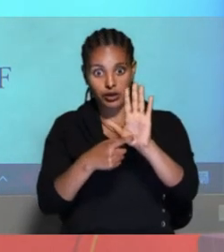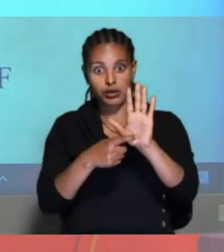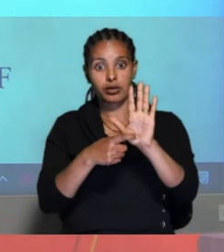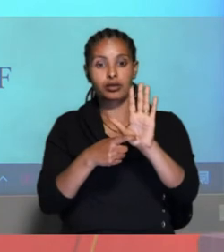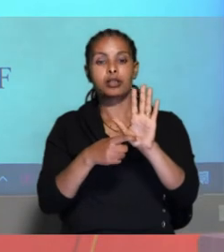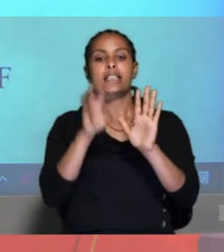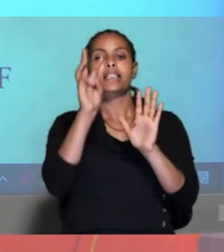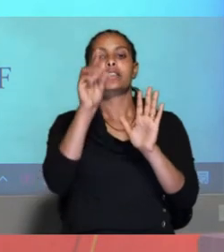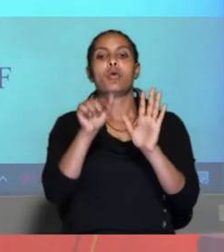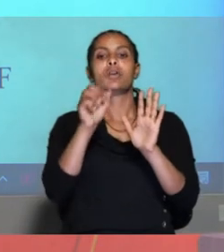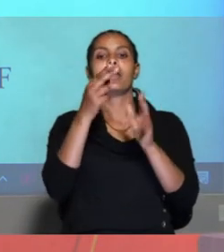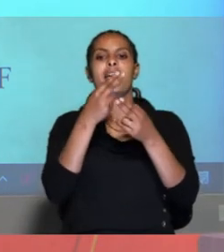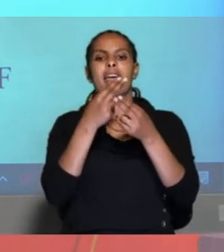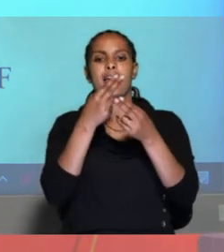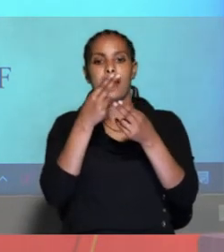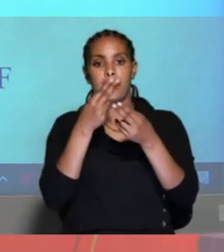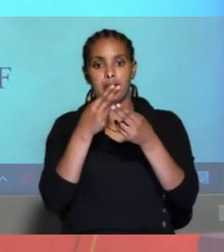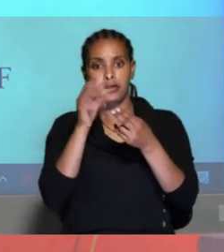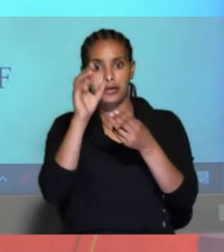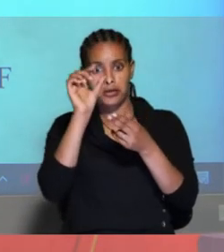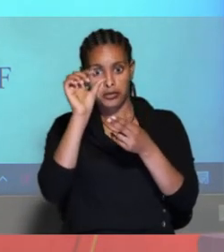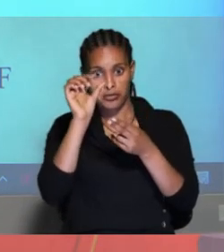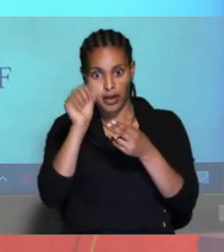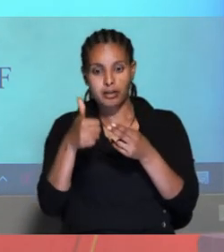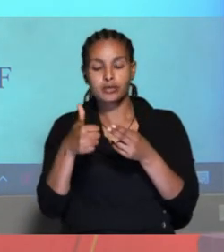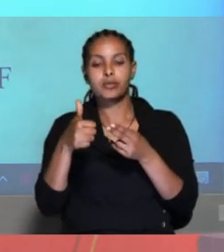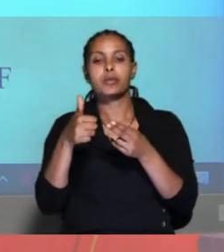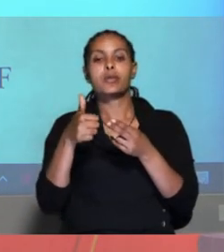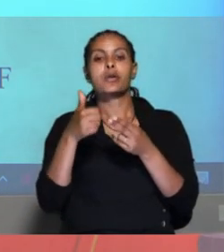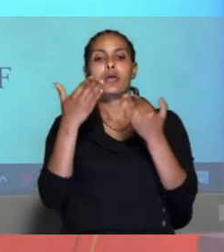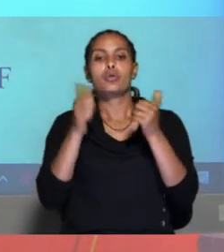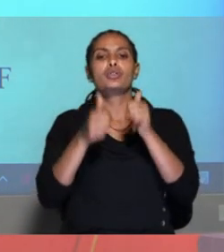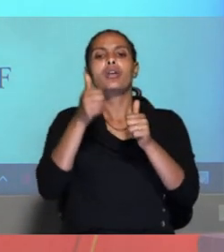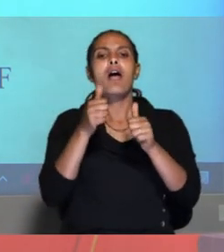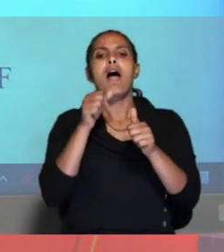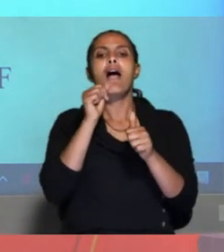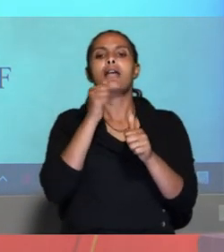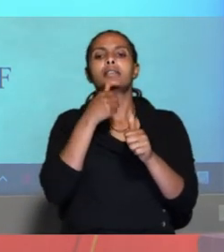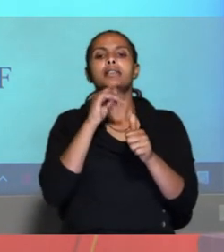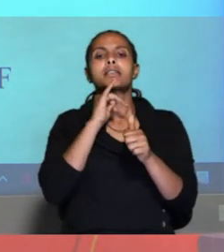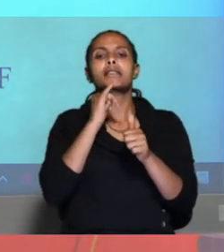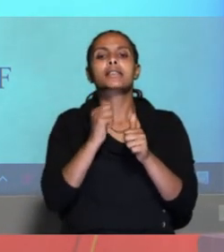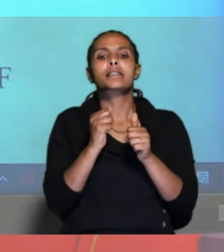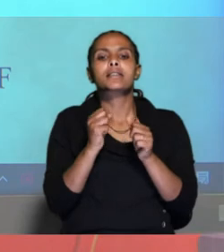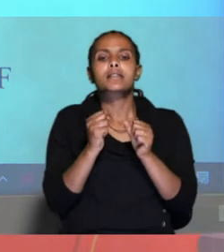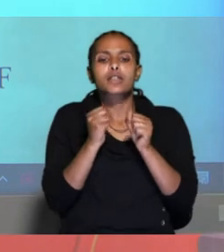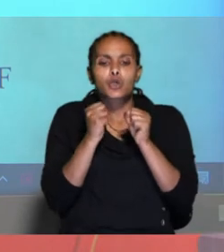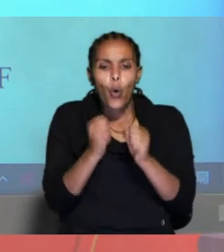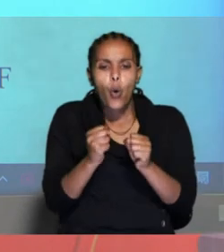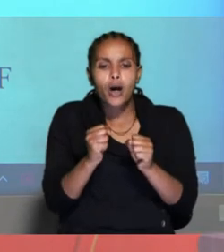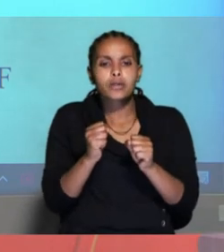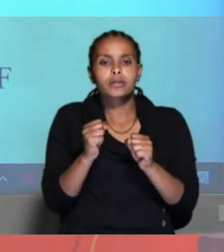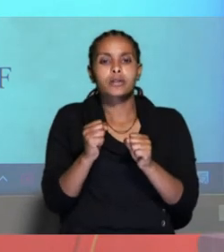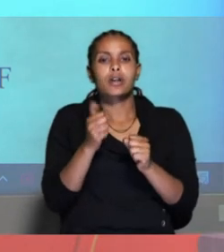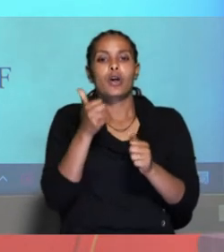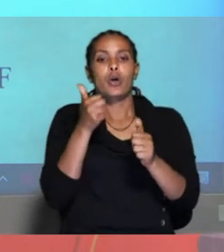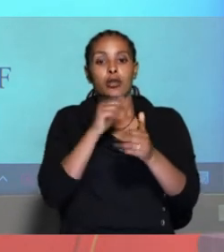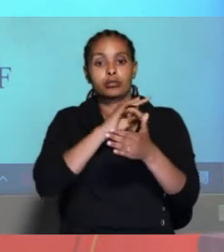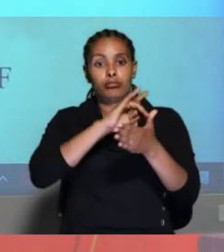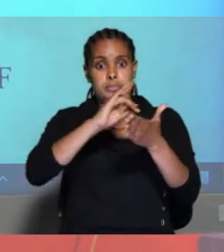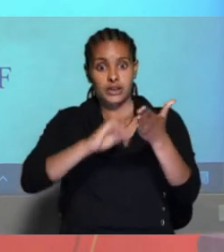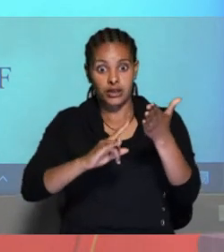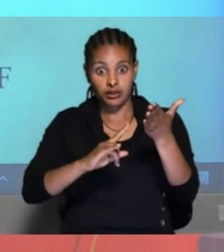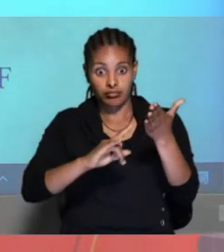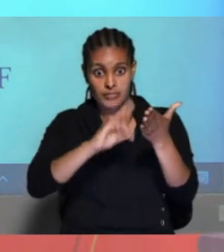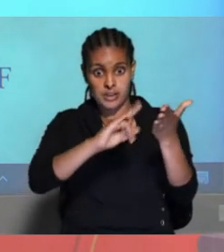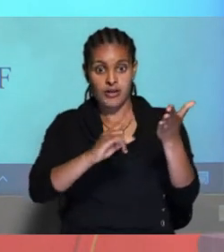constant is 6.8 times 10 raised to minus 4. Now, which acid is the strongest of these